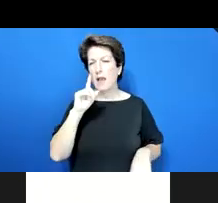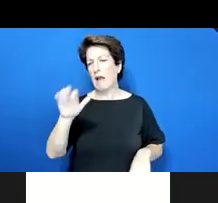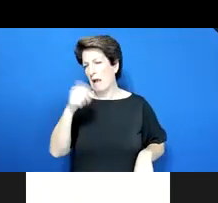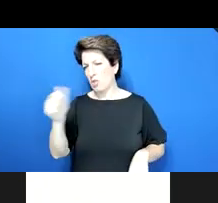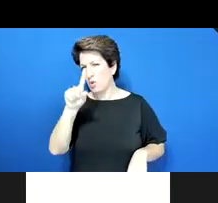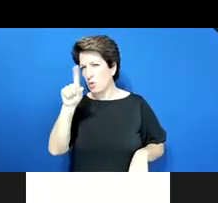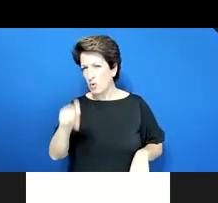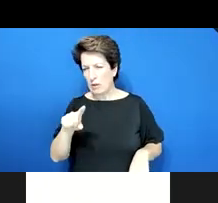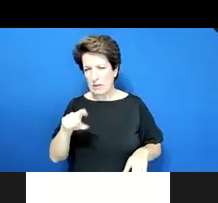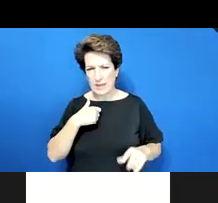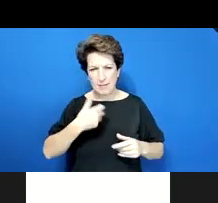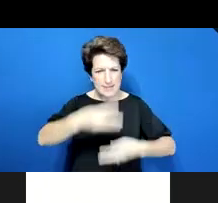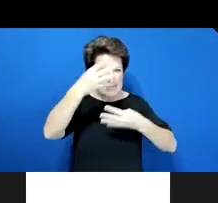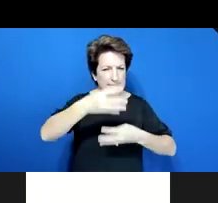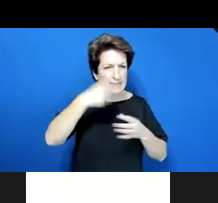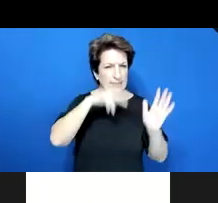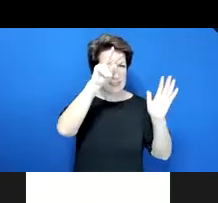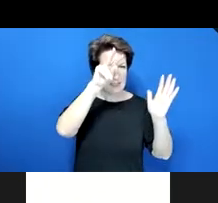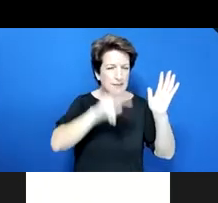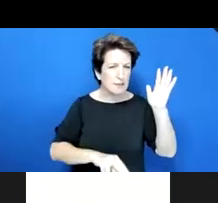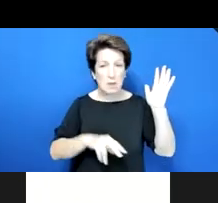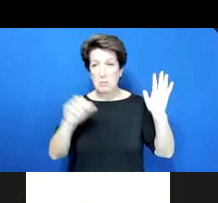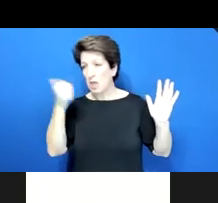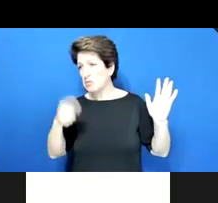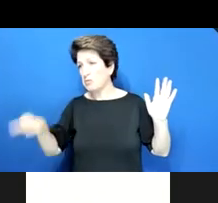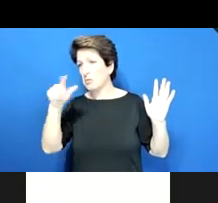does anyone have a question they'd like to ask directly?